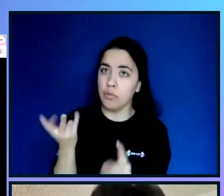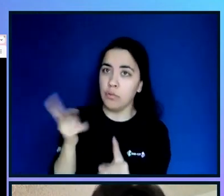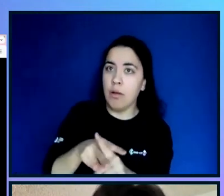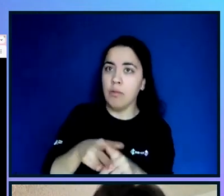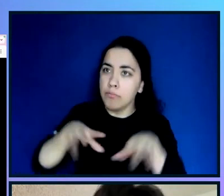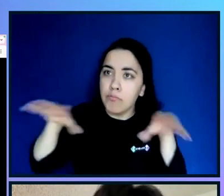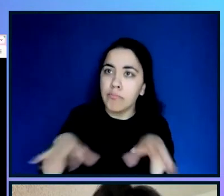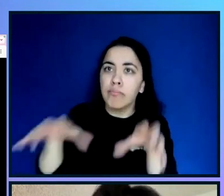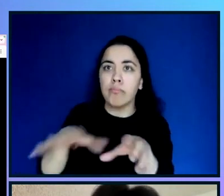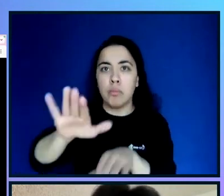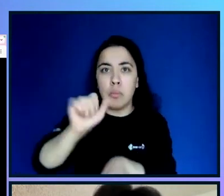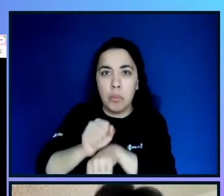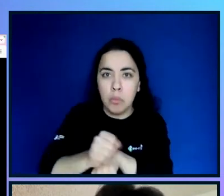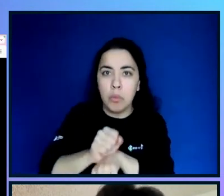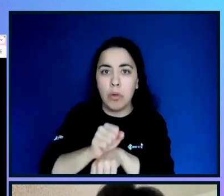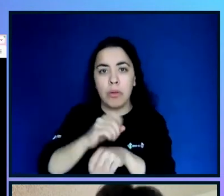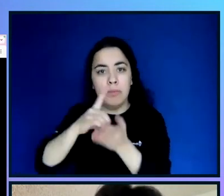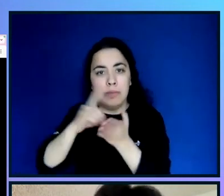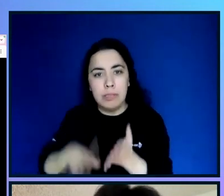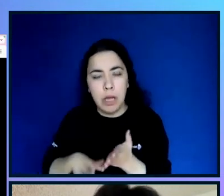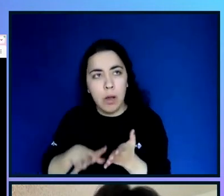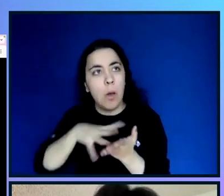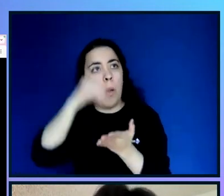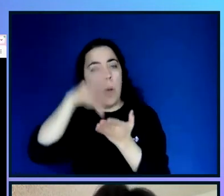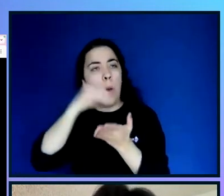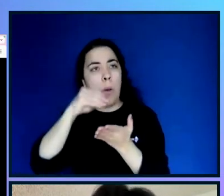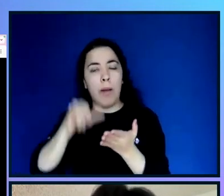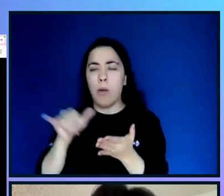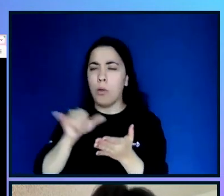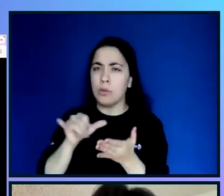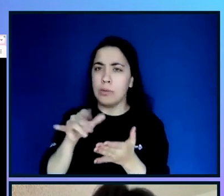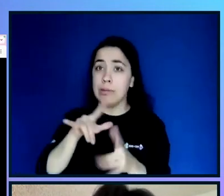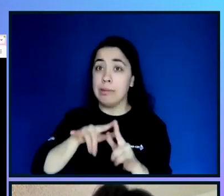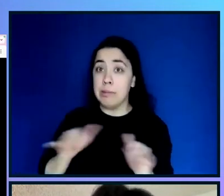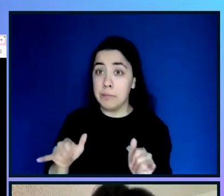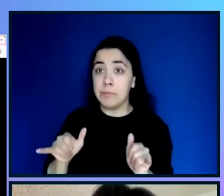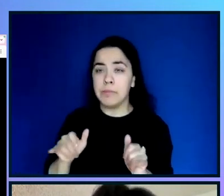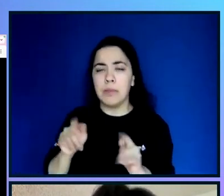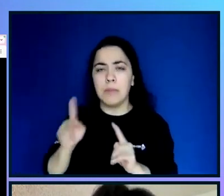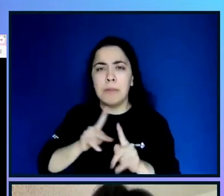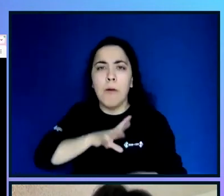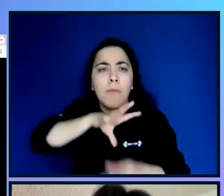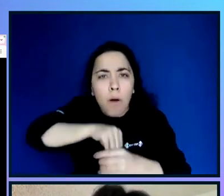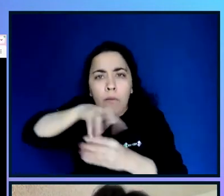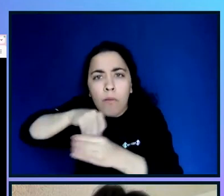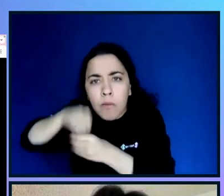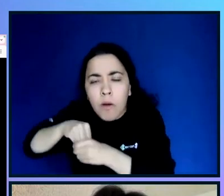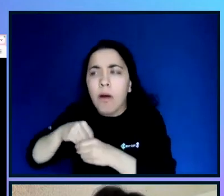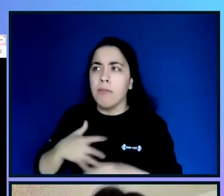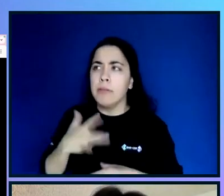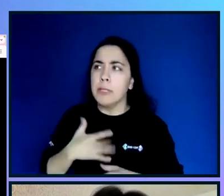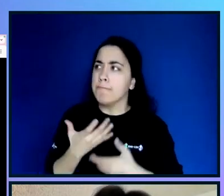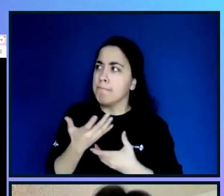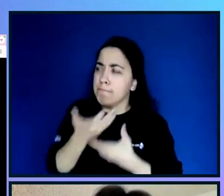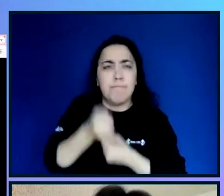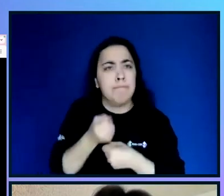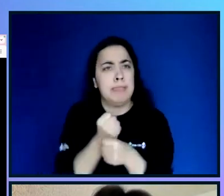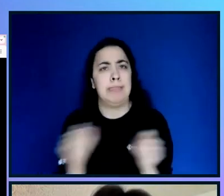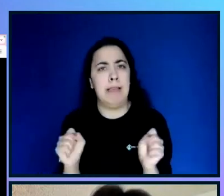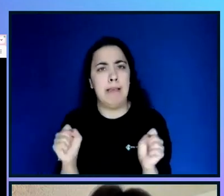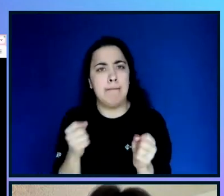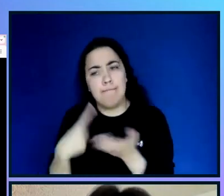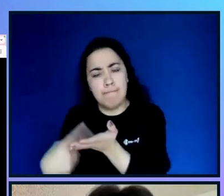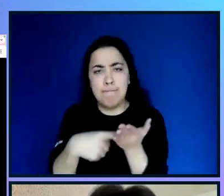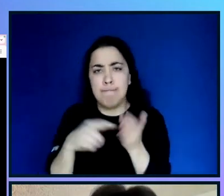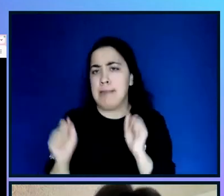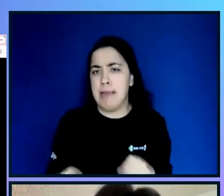to designers, while also being engaging and safe. Despite this explanation, there was still some apprehension about giving